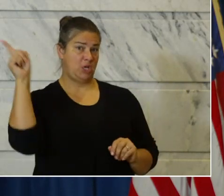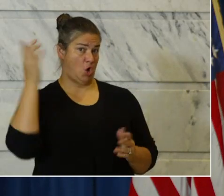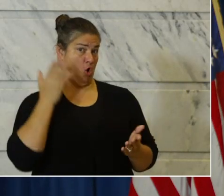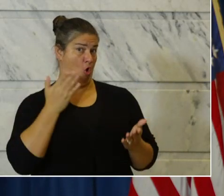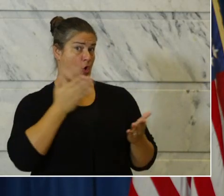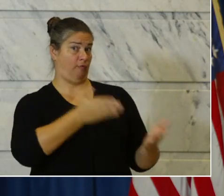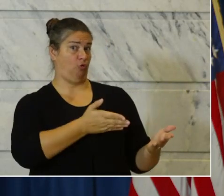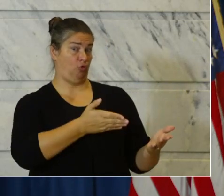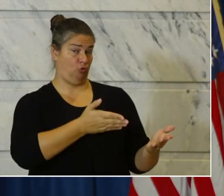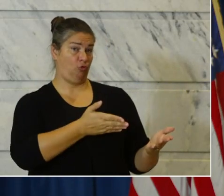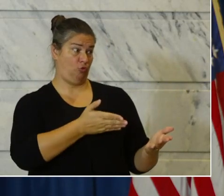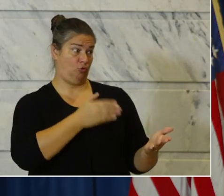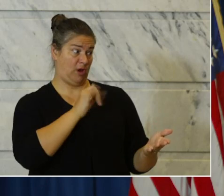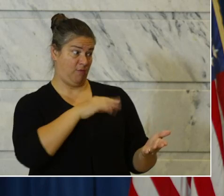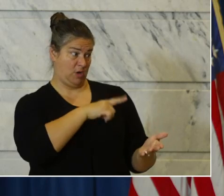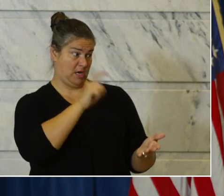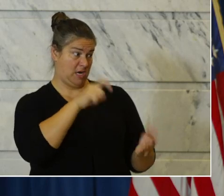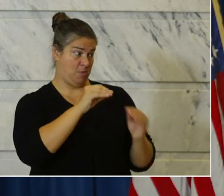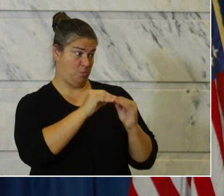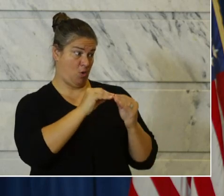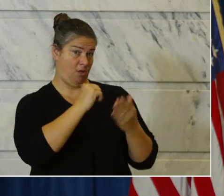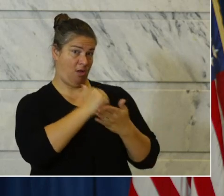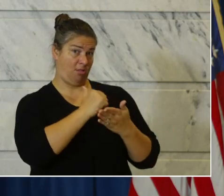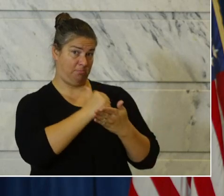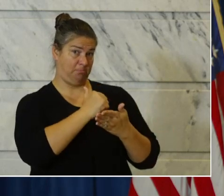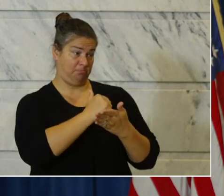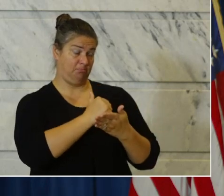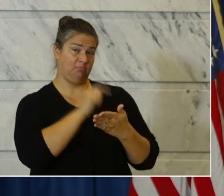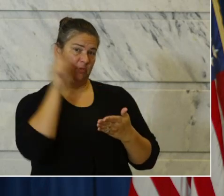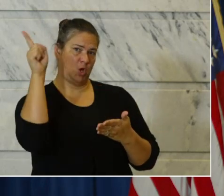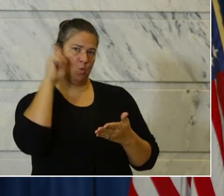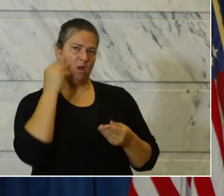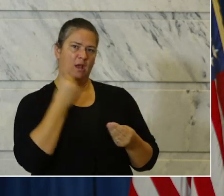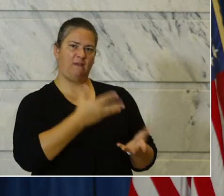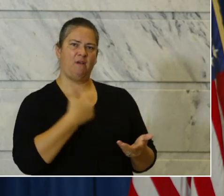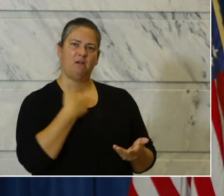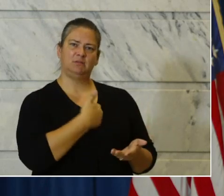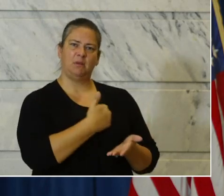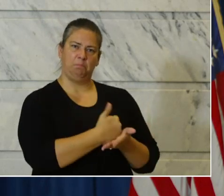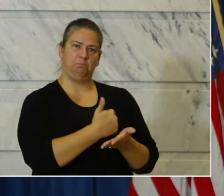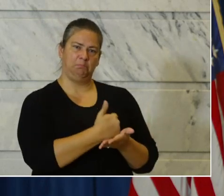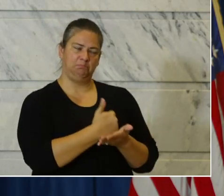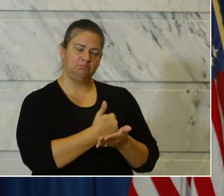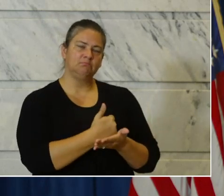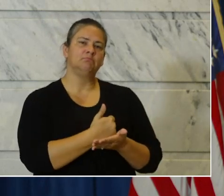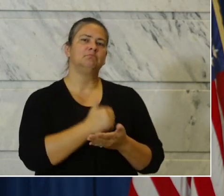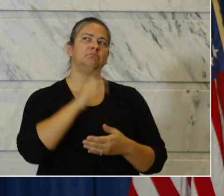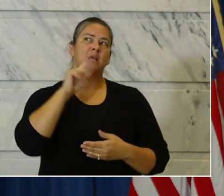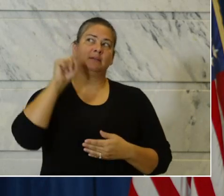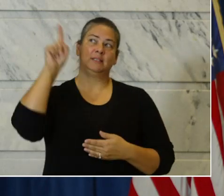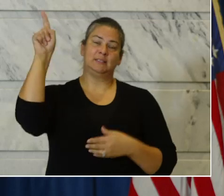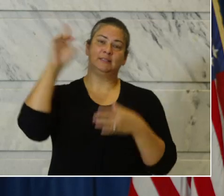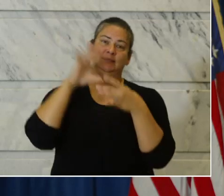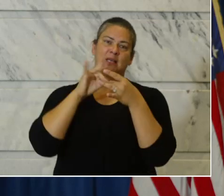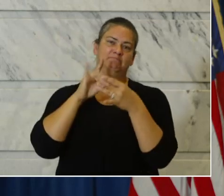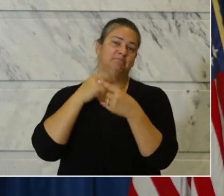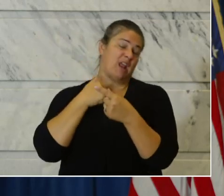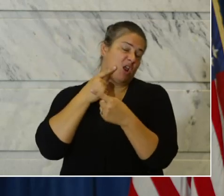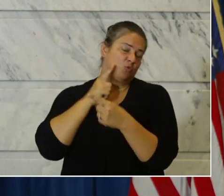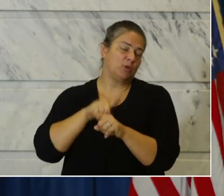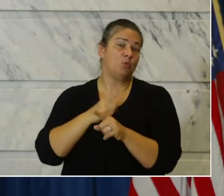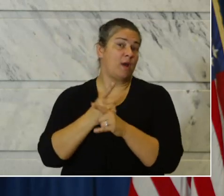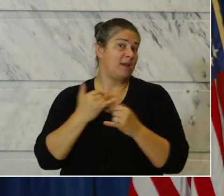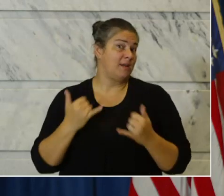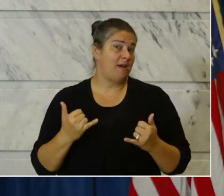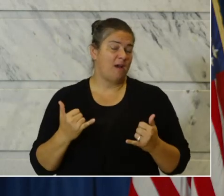if at a later point we needed additional assistance, he would provide it, but he stated, and I agreed, that at this time